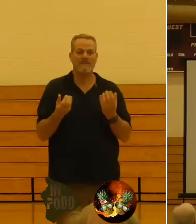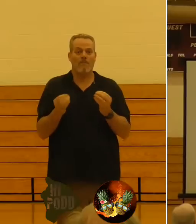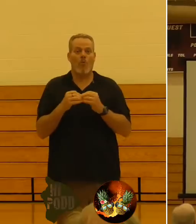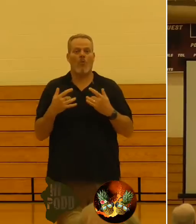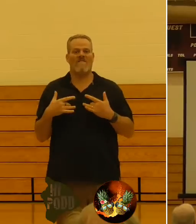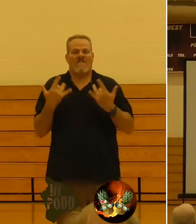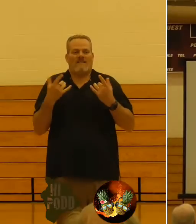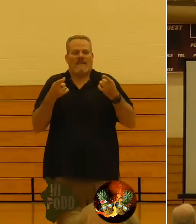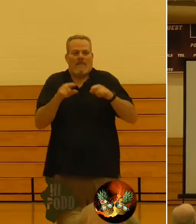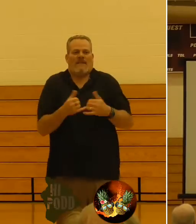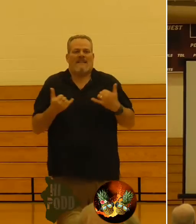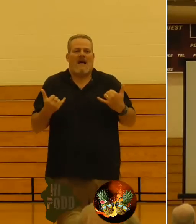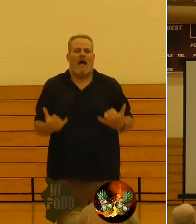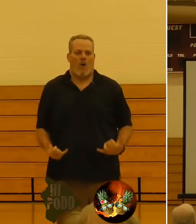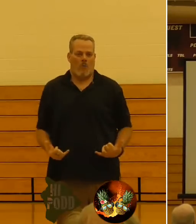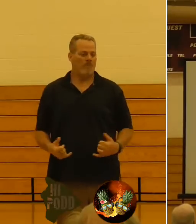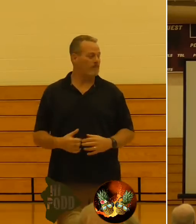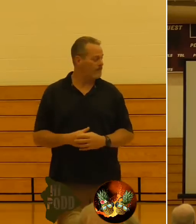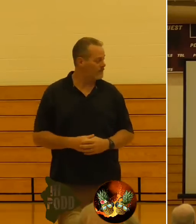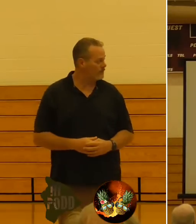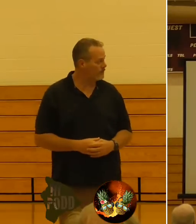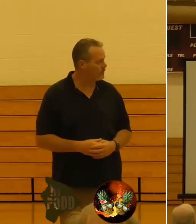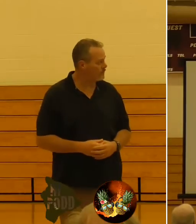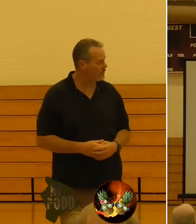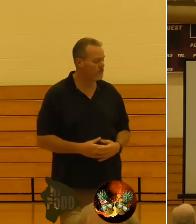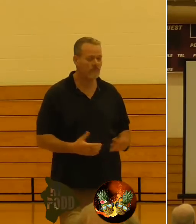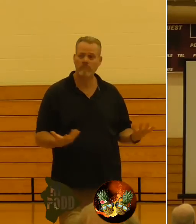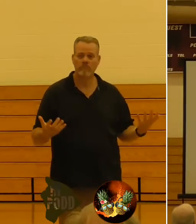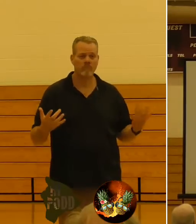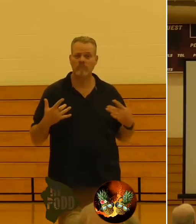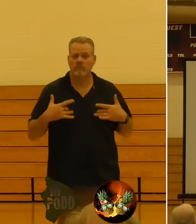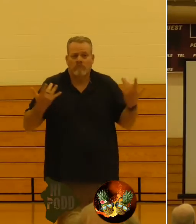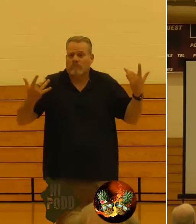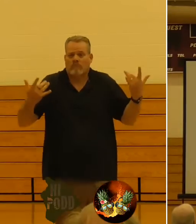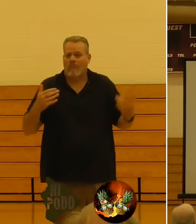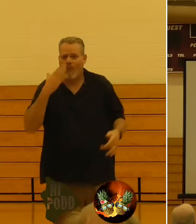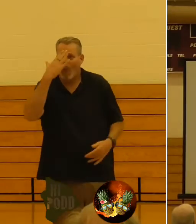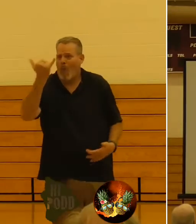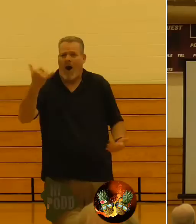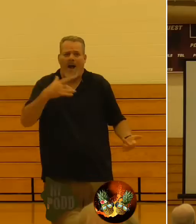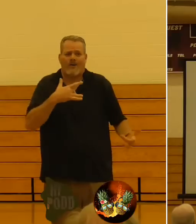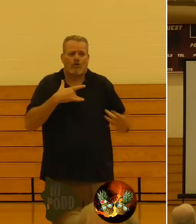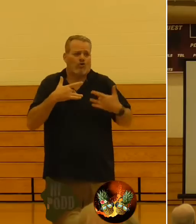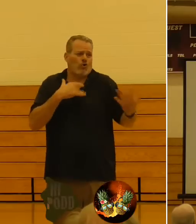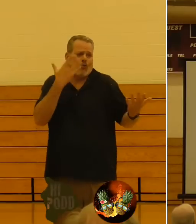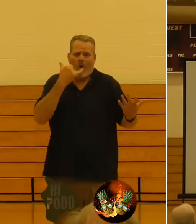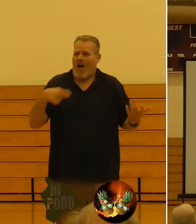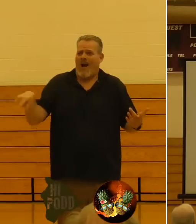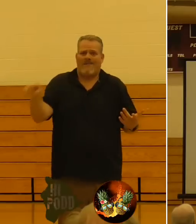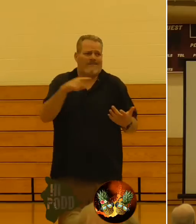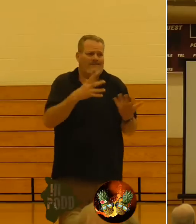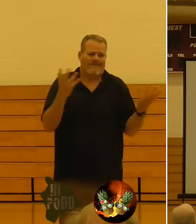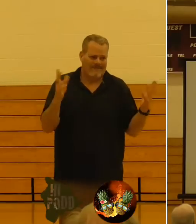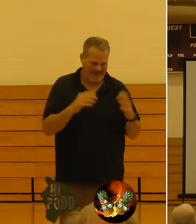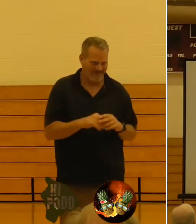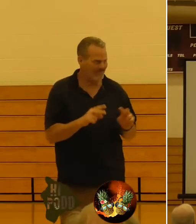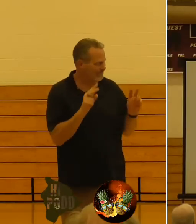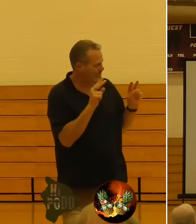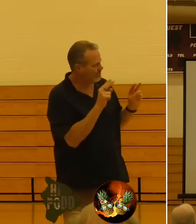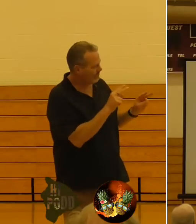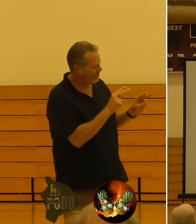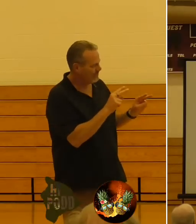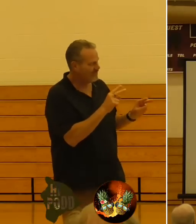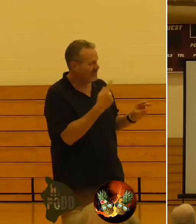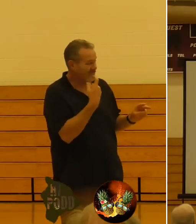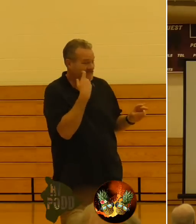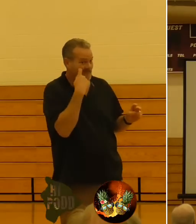Okay, moving on. So what's the big deal? What was all the heightened awareness? Well, just over